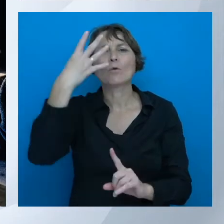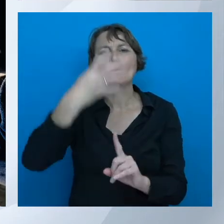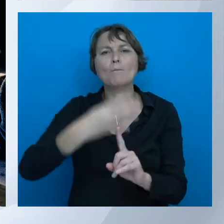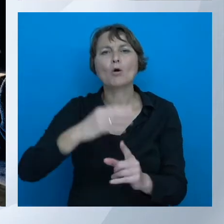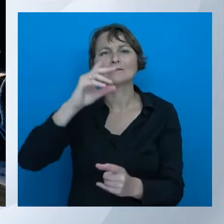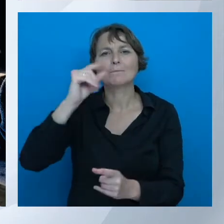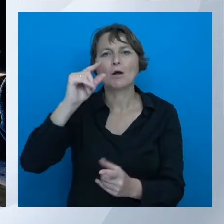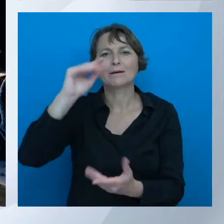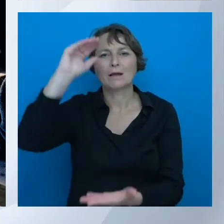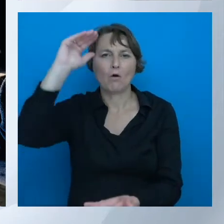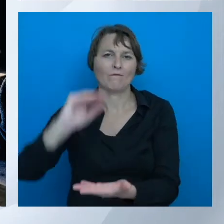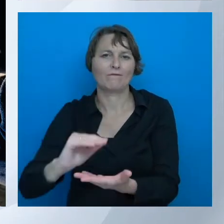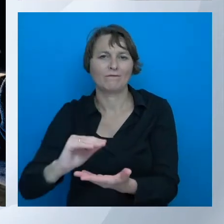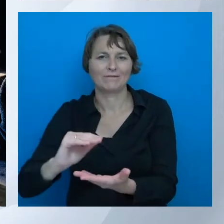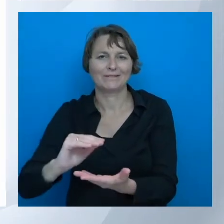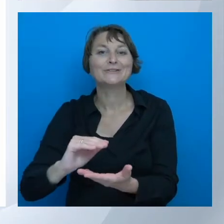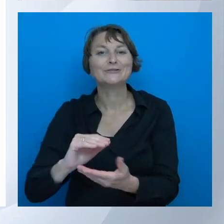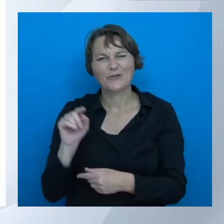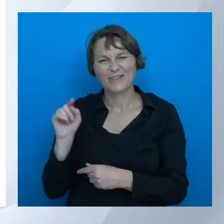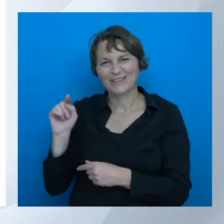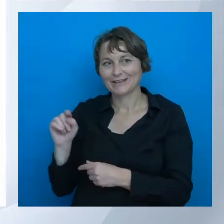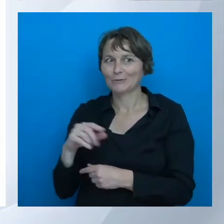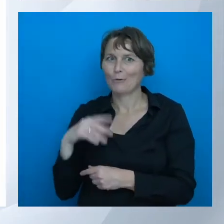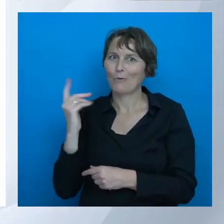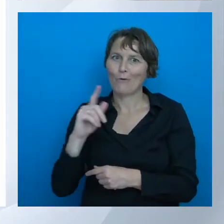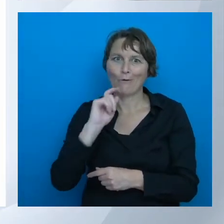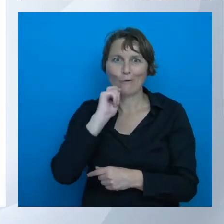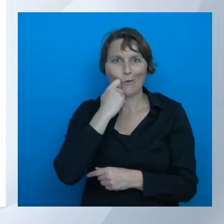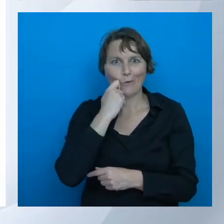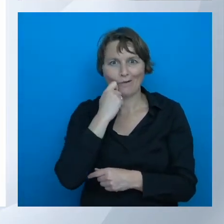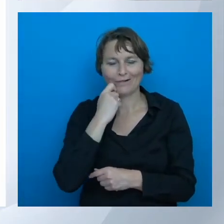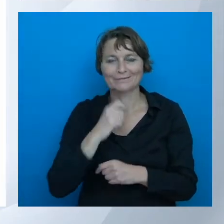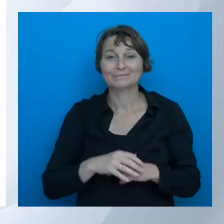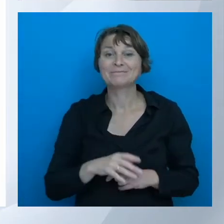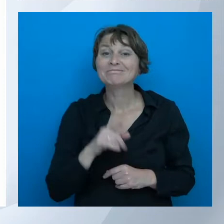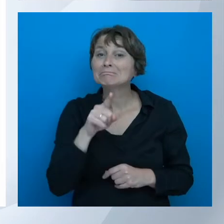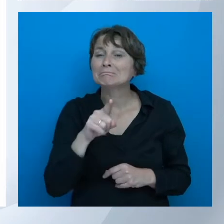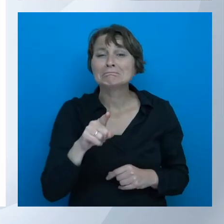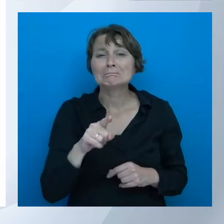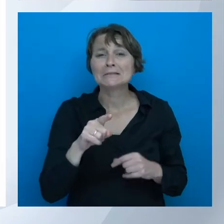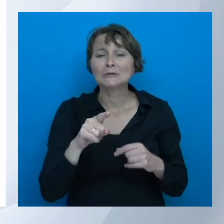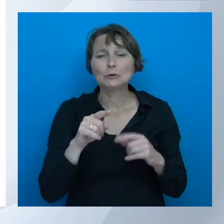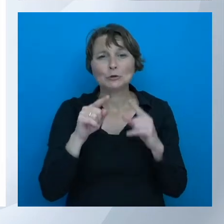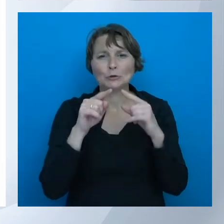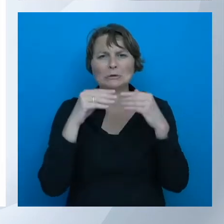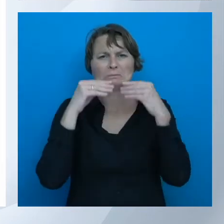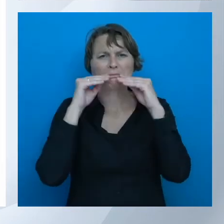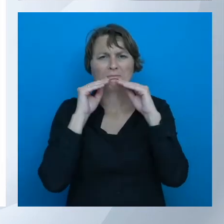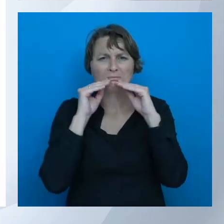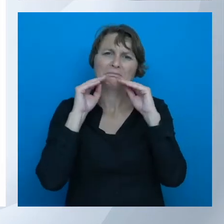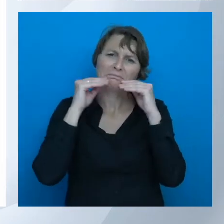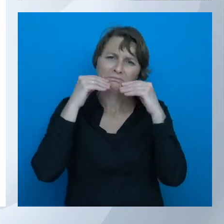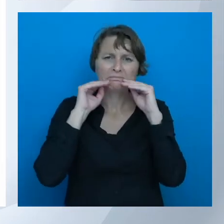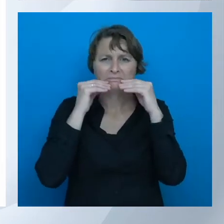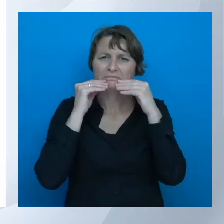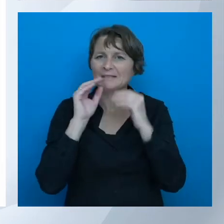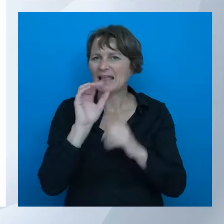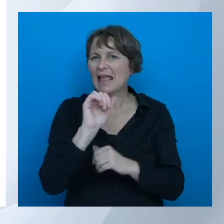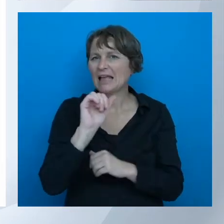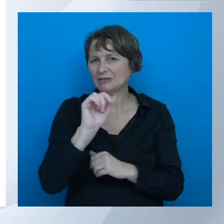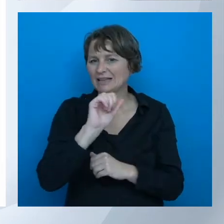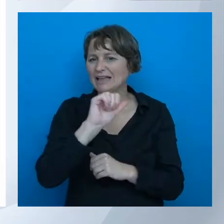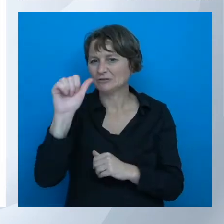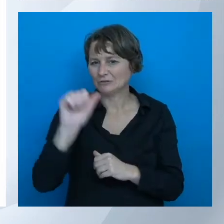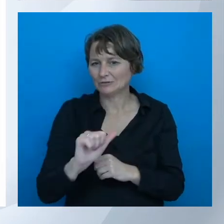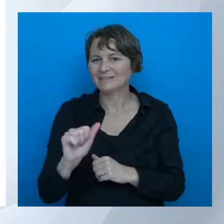storage option. So that's really, really cool. Now, if you're not happy with the things that are in Azure, you do have other options as well. You can use Netlify, you can use